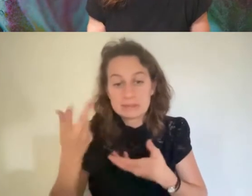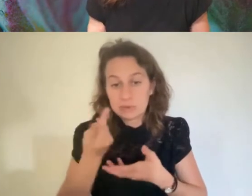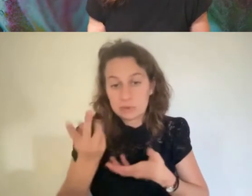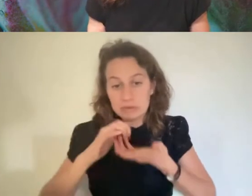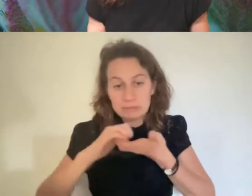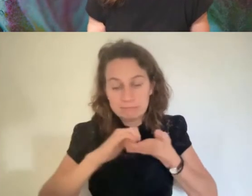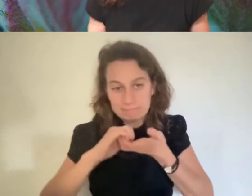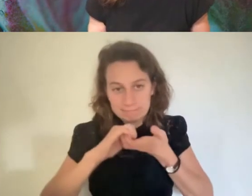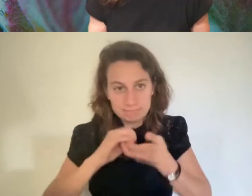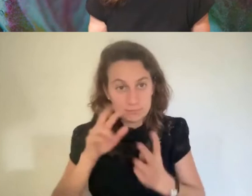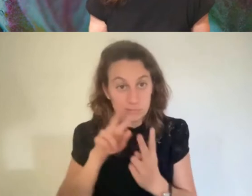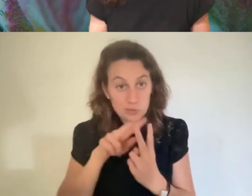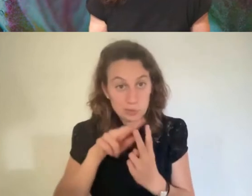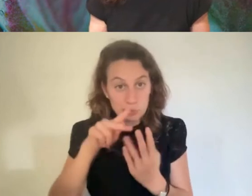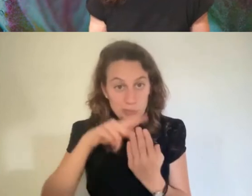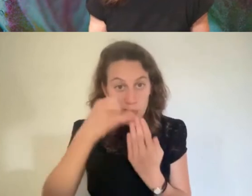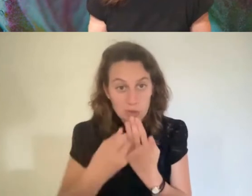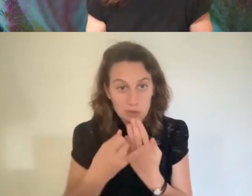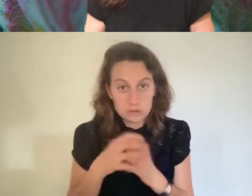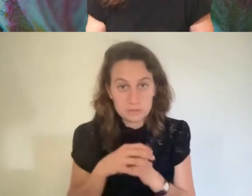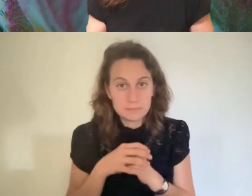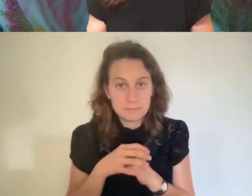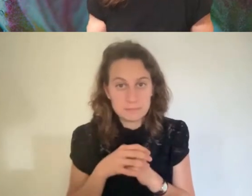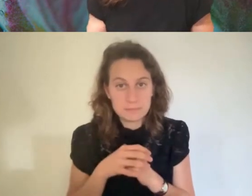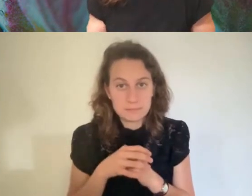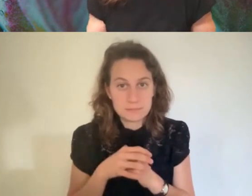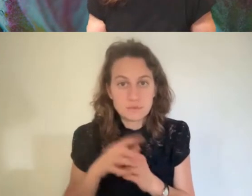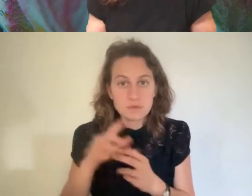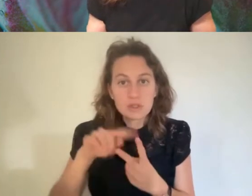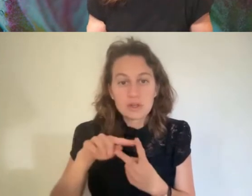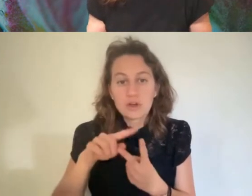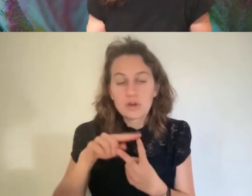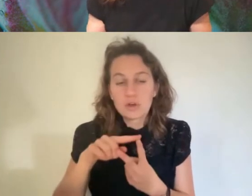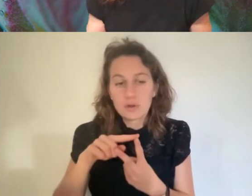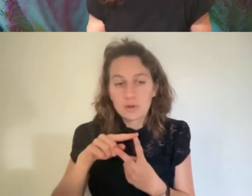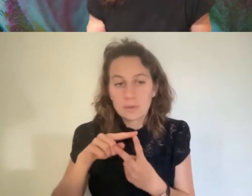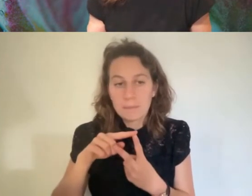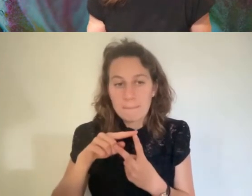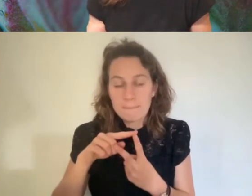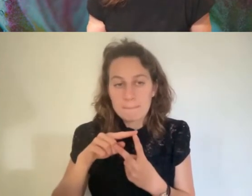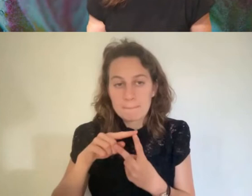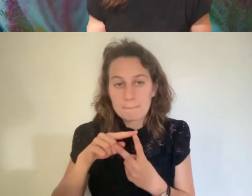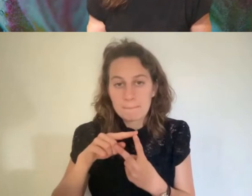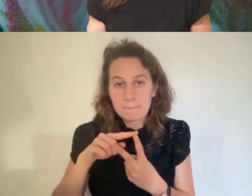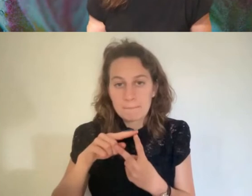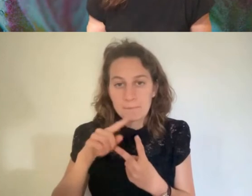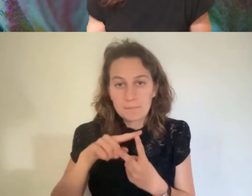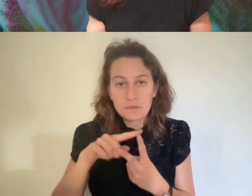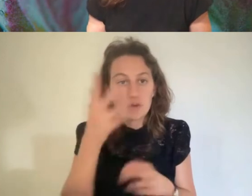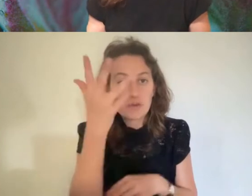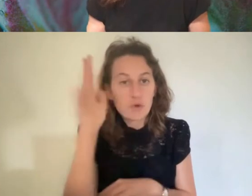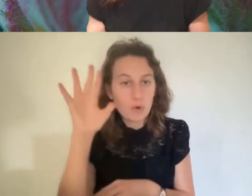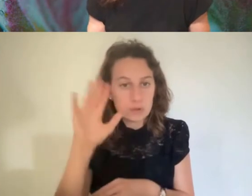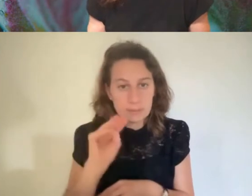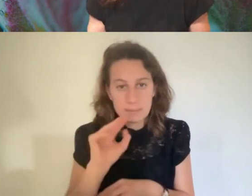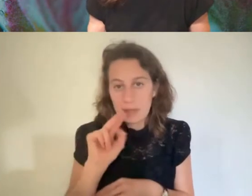two projects with flora and fauna. One was Forest of Manifolds, which